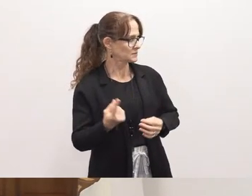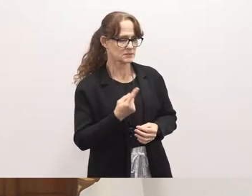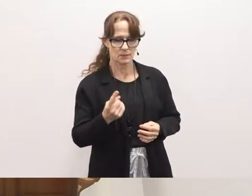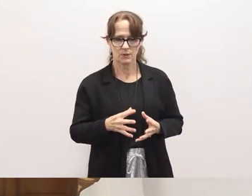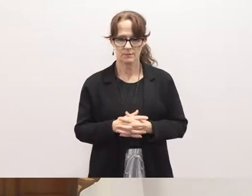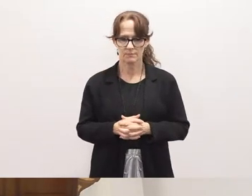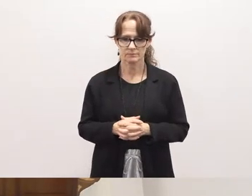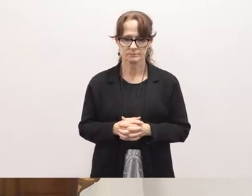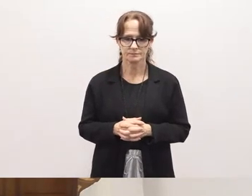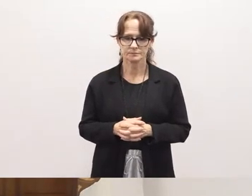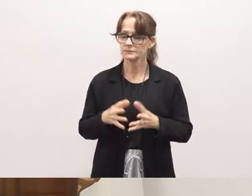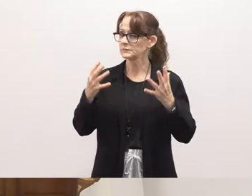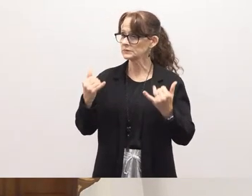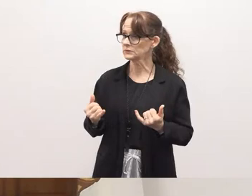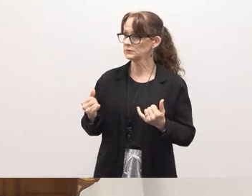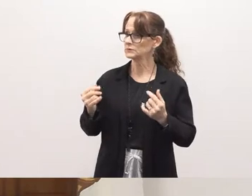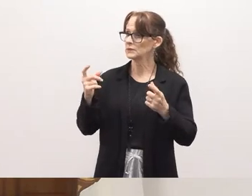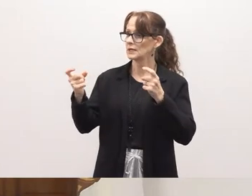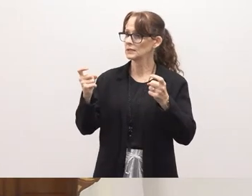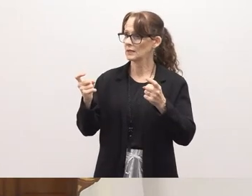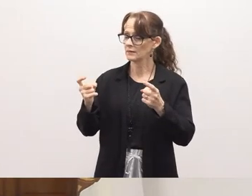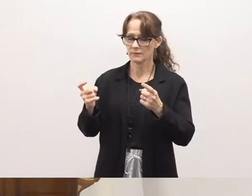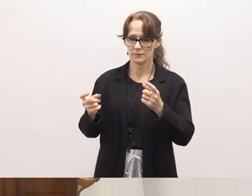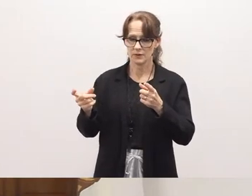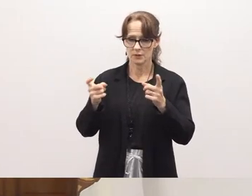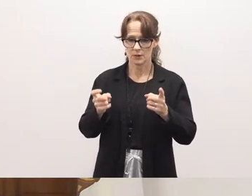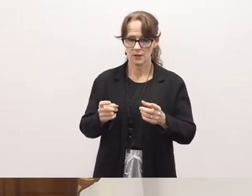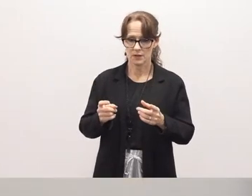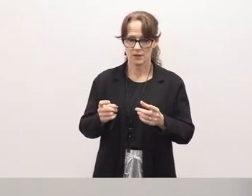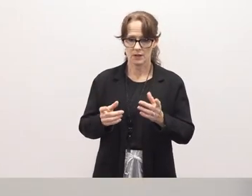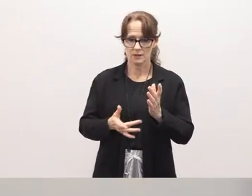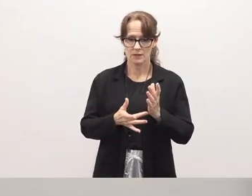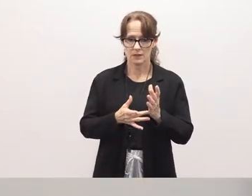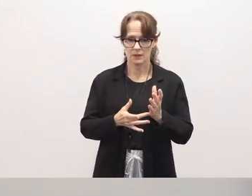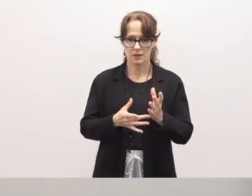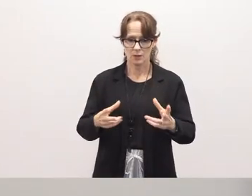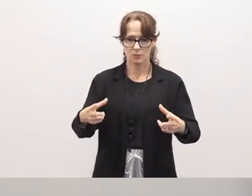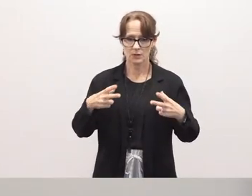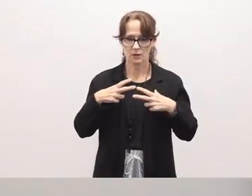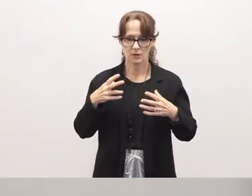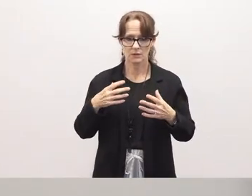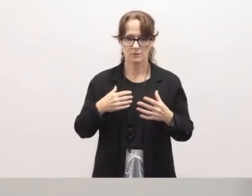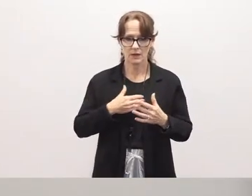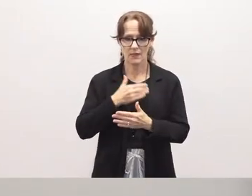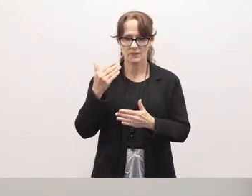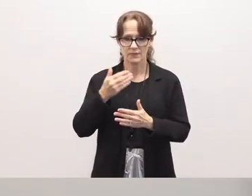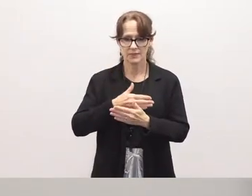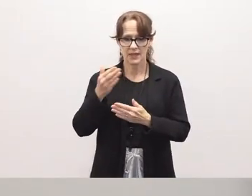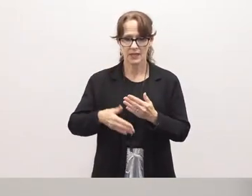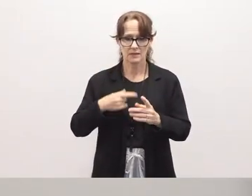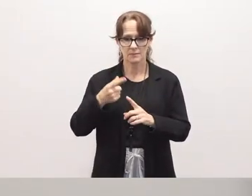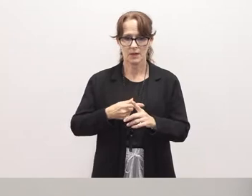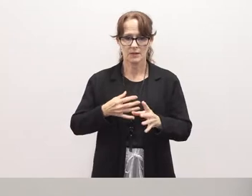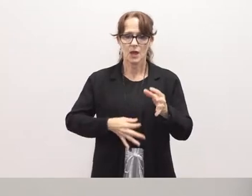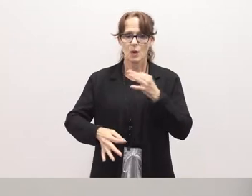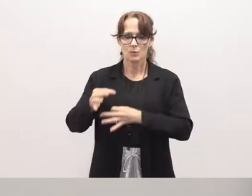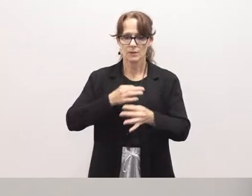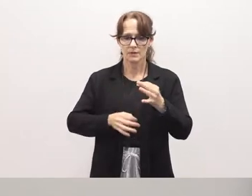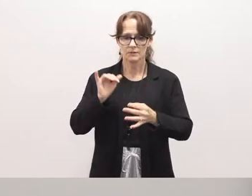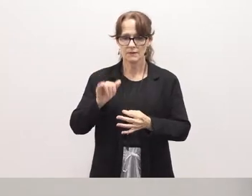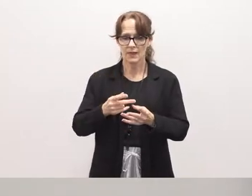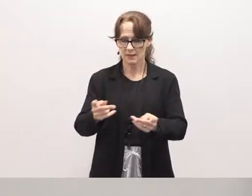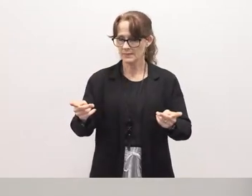someone? The current executive director of technology services will be retiring at the end of the month. So this will be a replacement of that